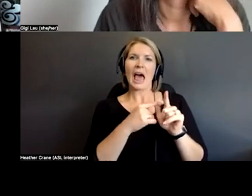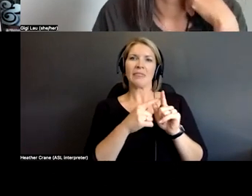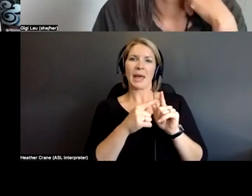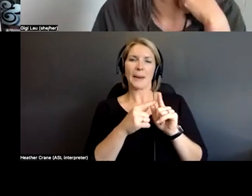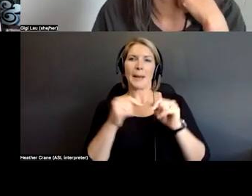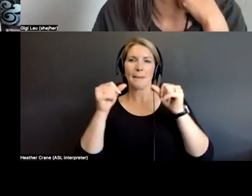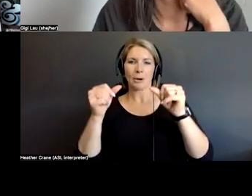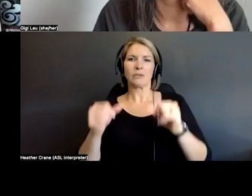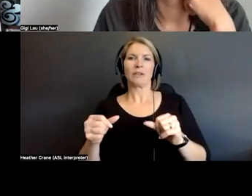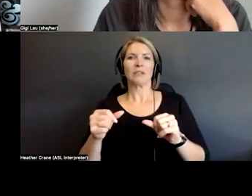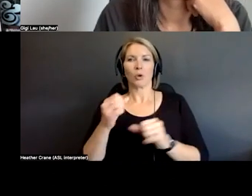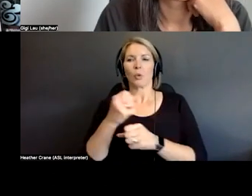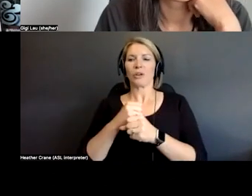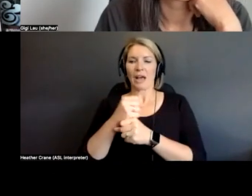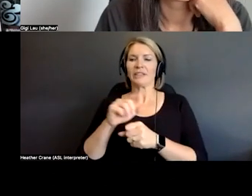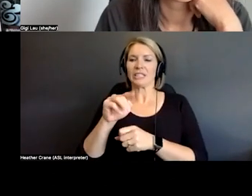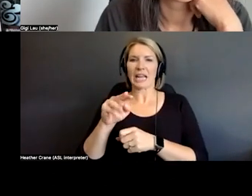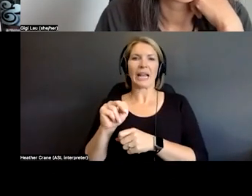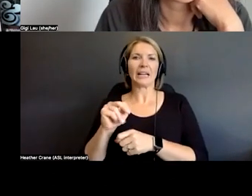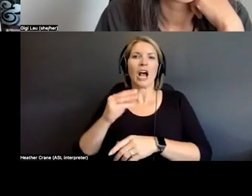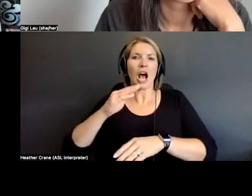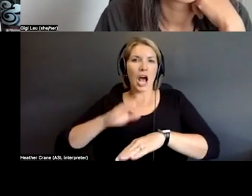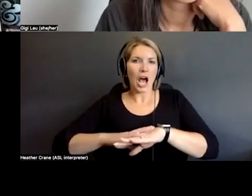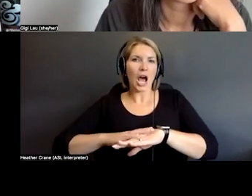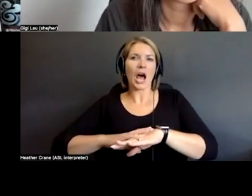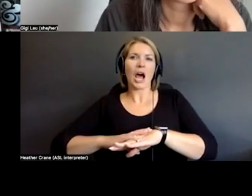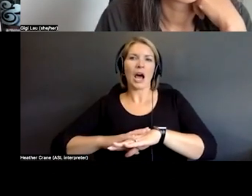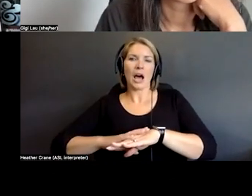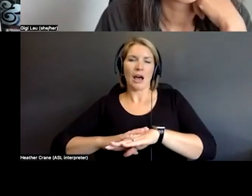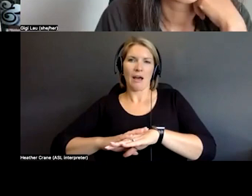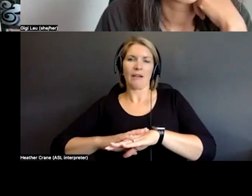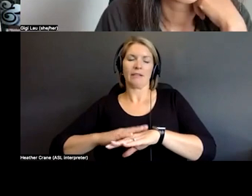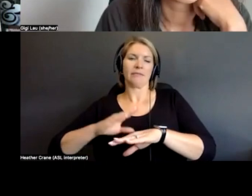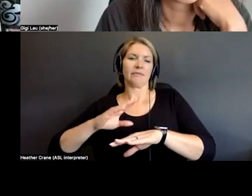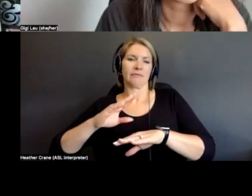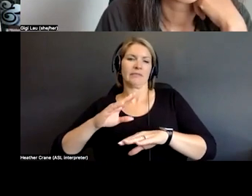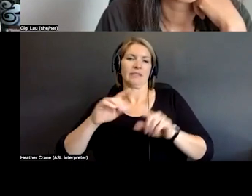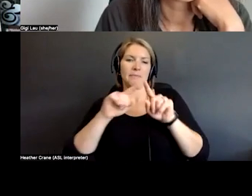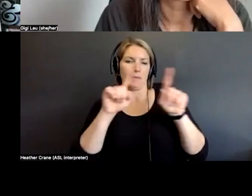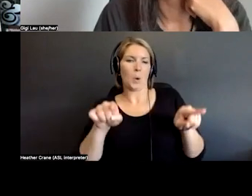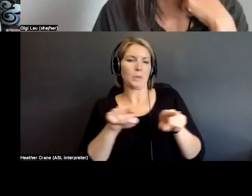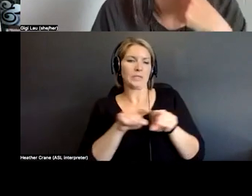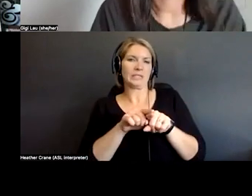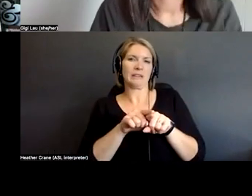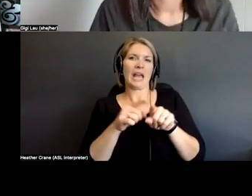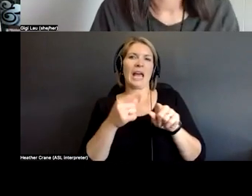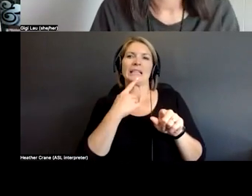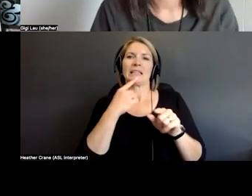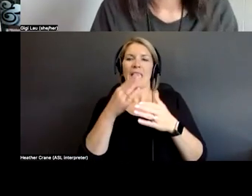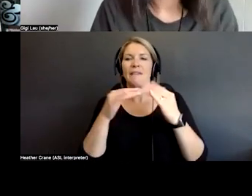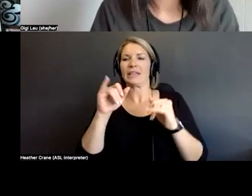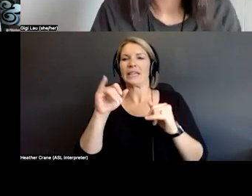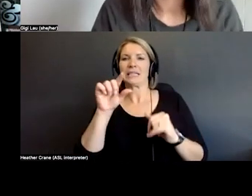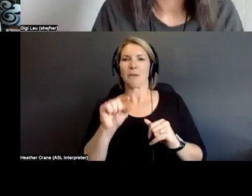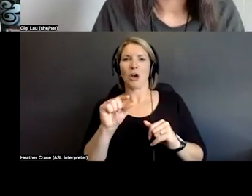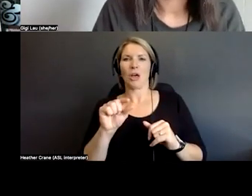there's a coffee stain on the post-it note. It's in yellow and says Heaven is Small, Emmy Schultz. And people would come into the store, and there's two